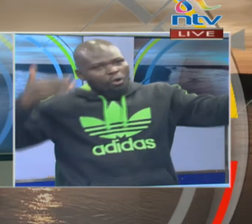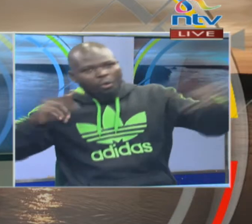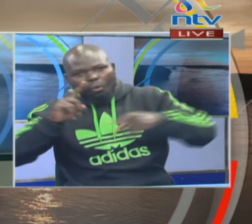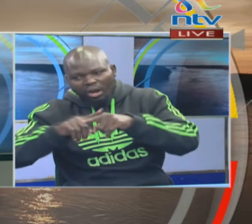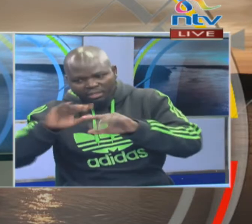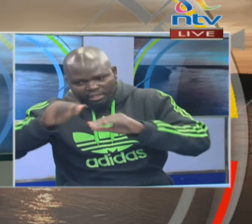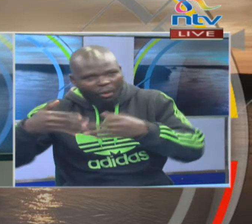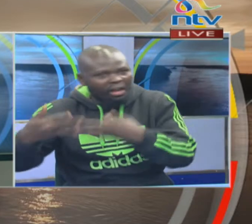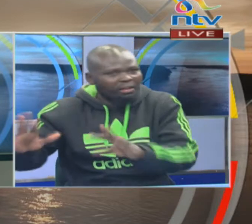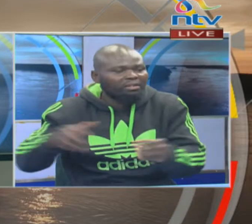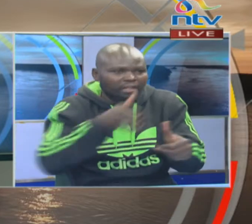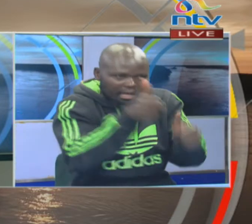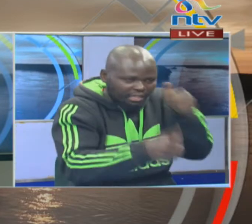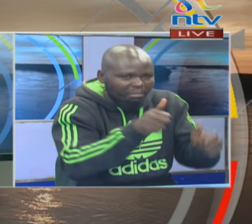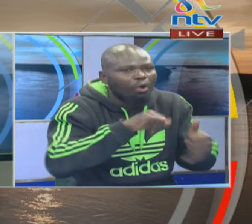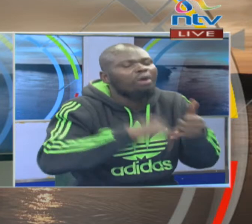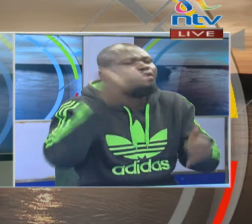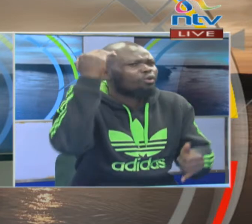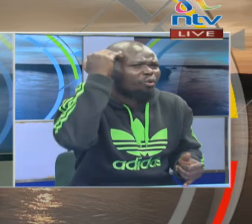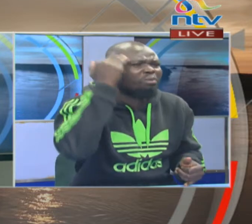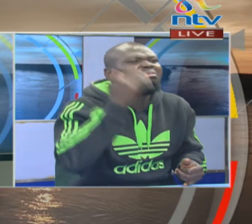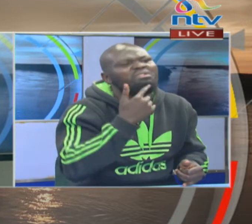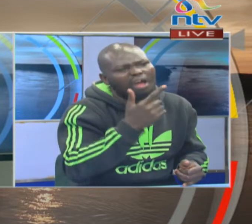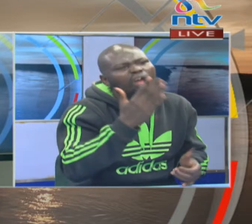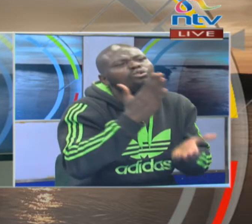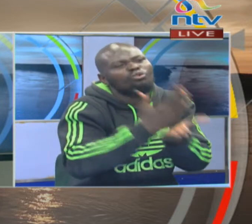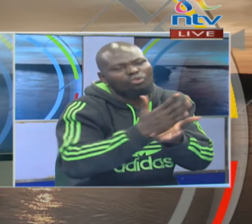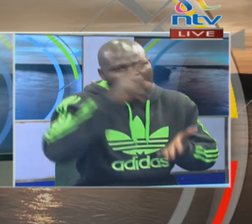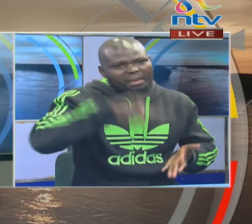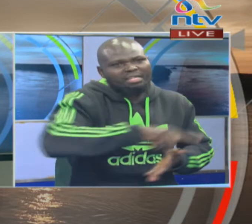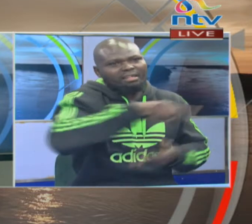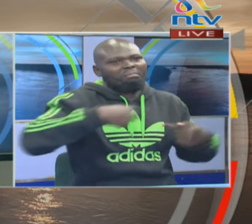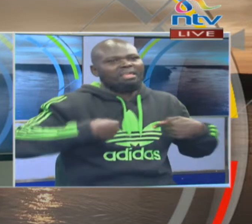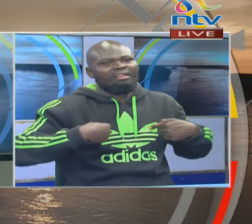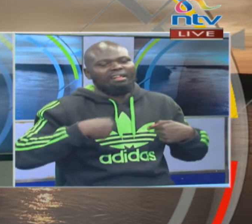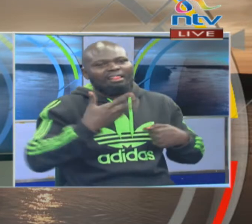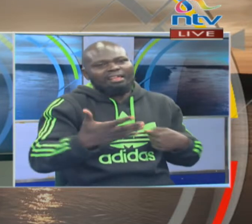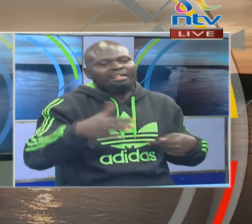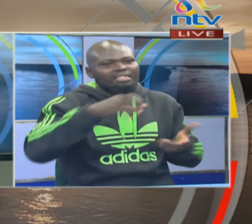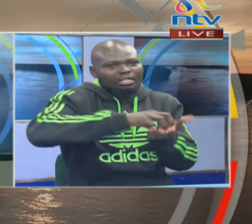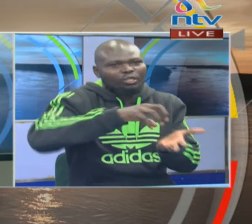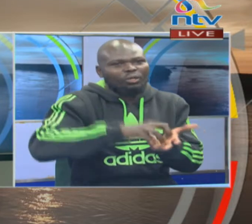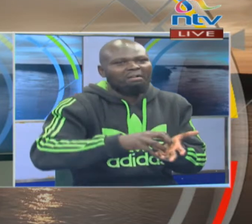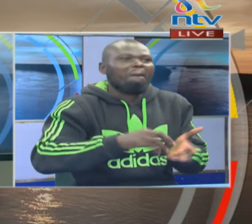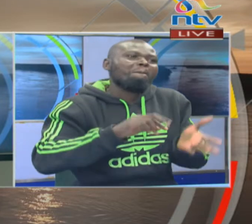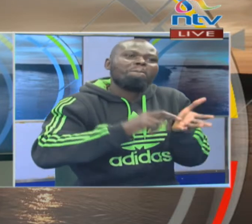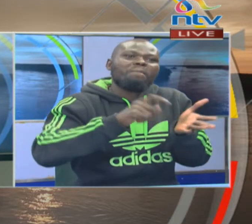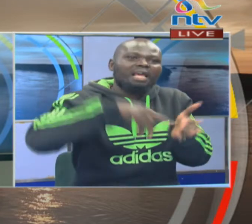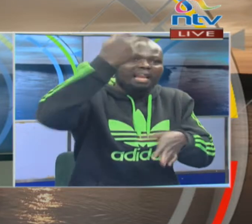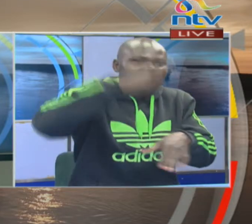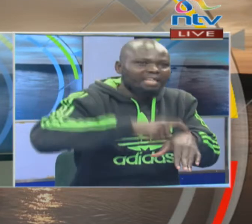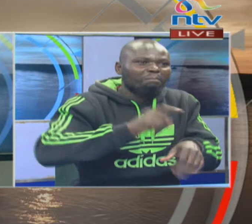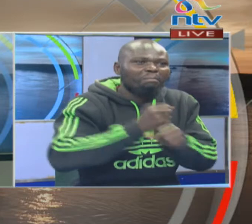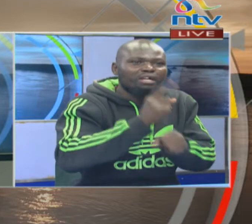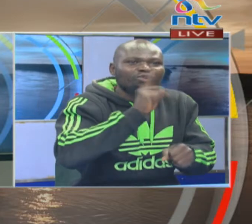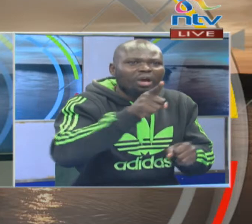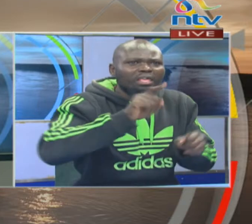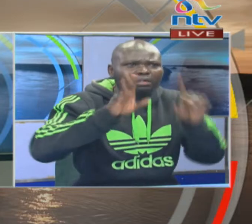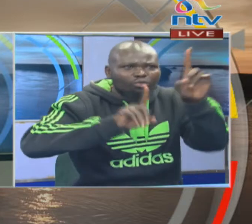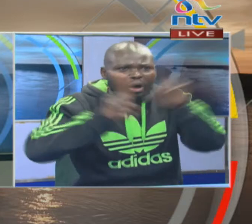know. So what we do, for our security, we try to keep on